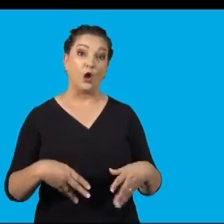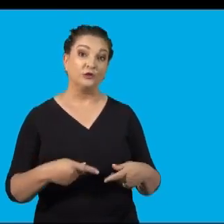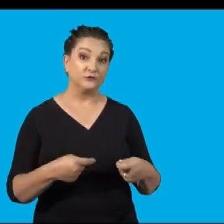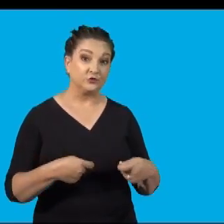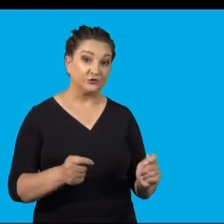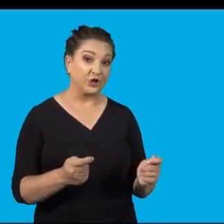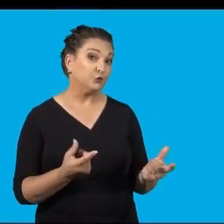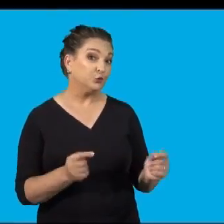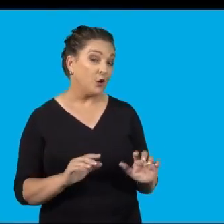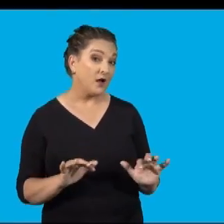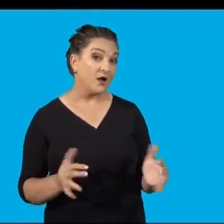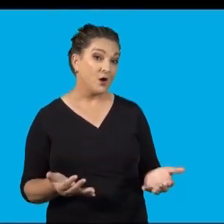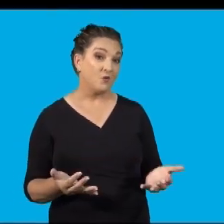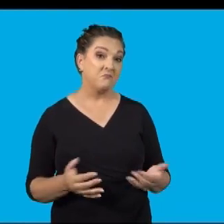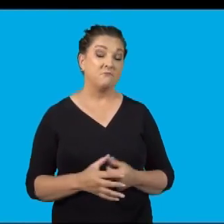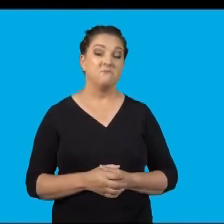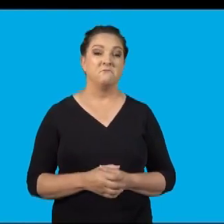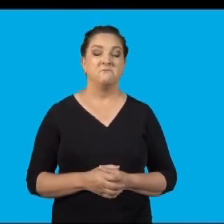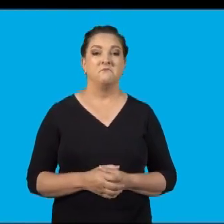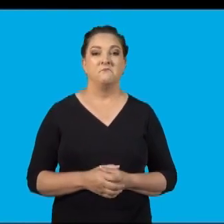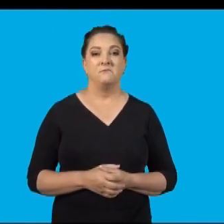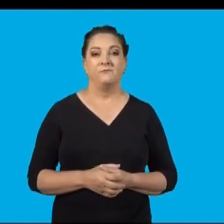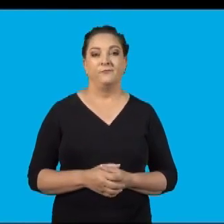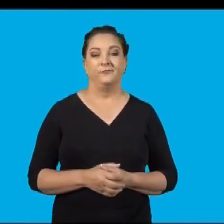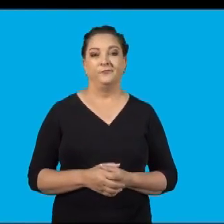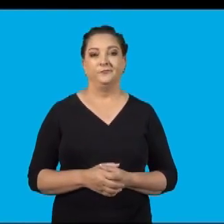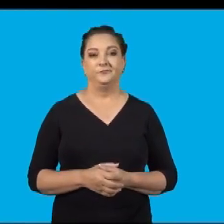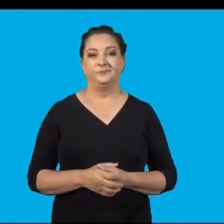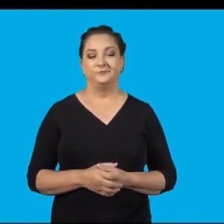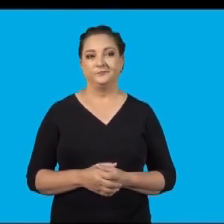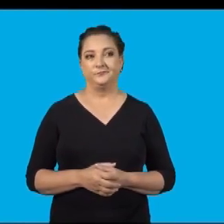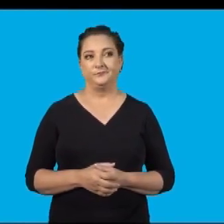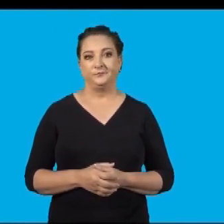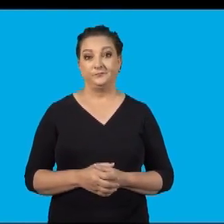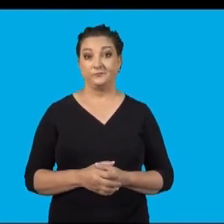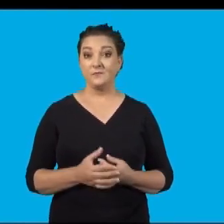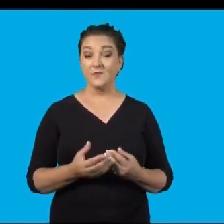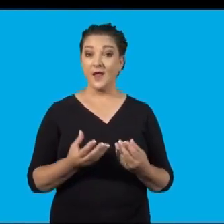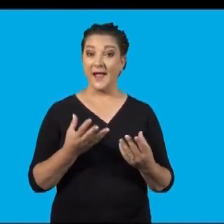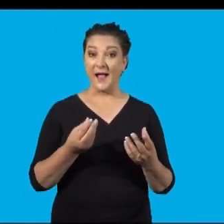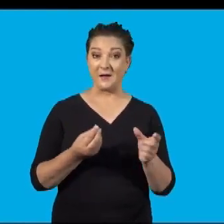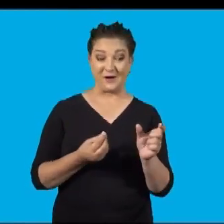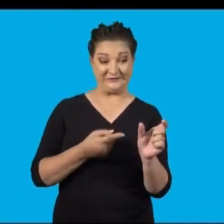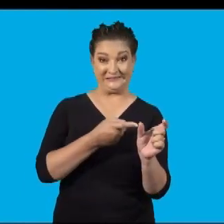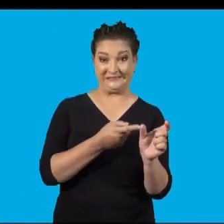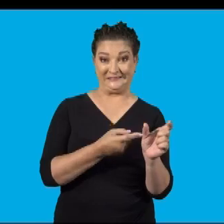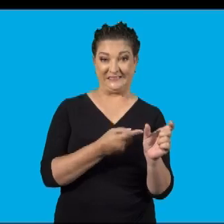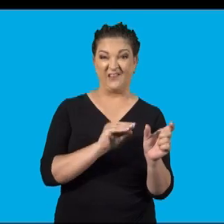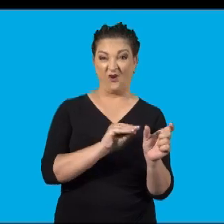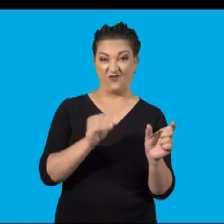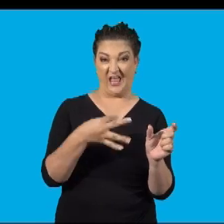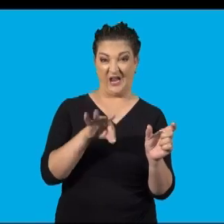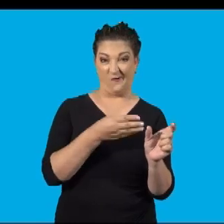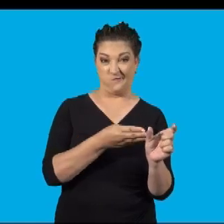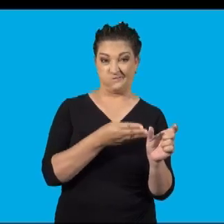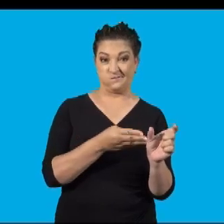the loss on sale. You would have simply said the amount that